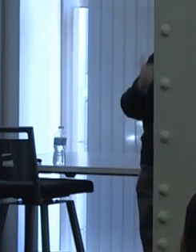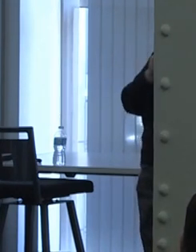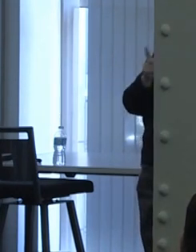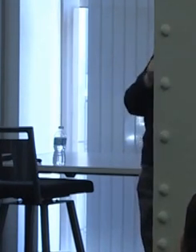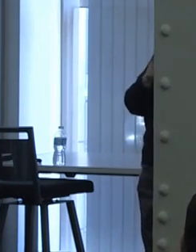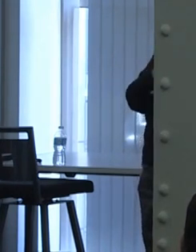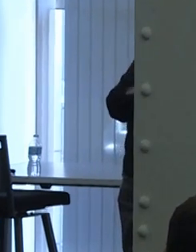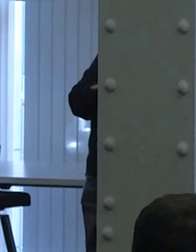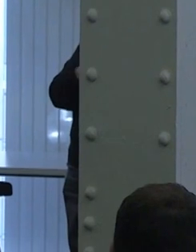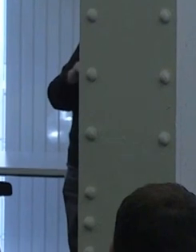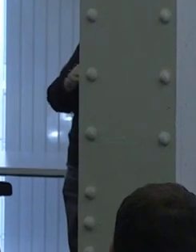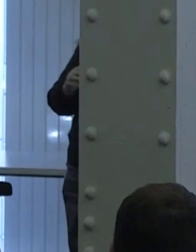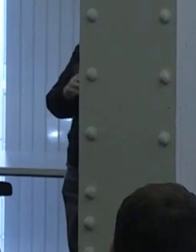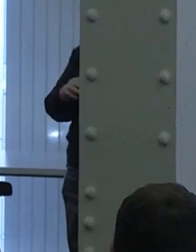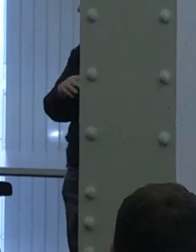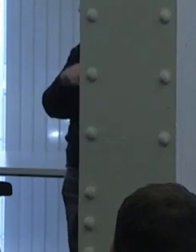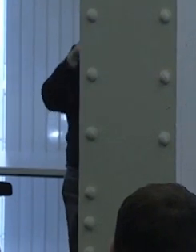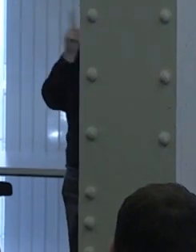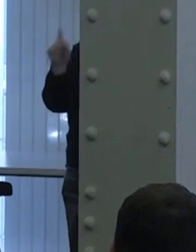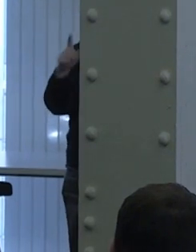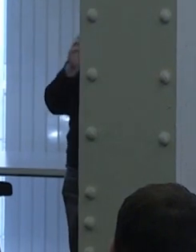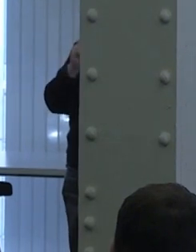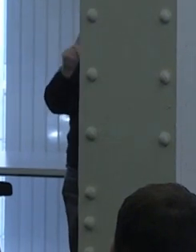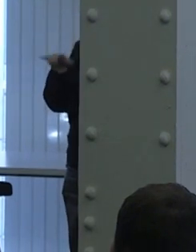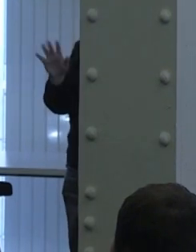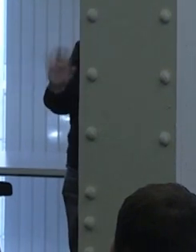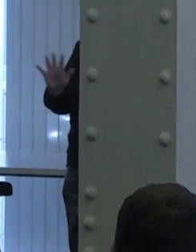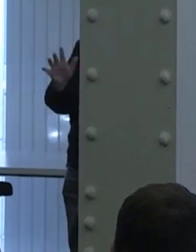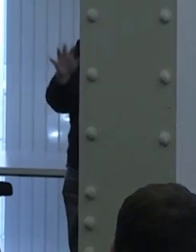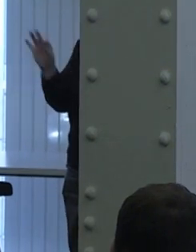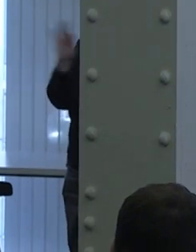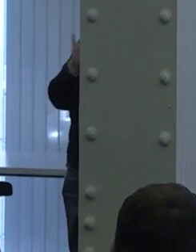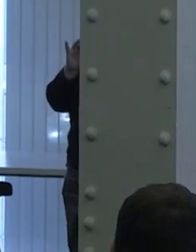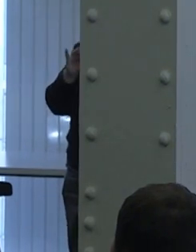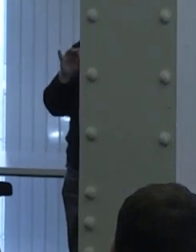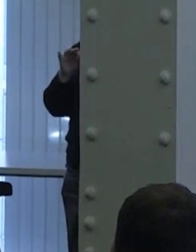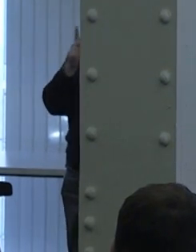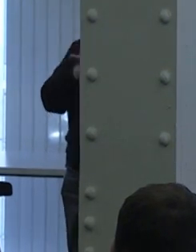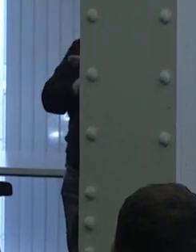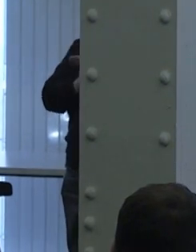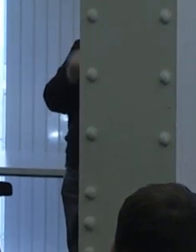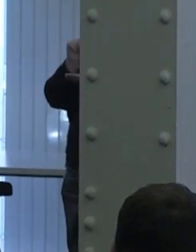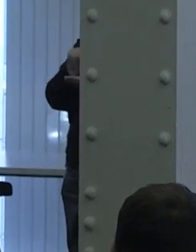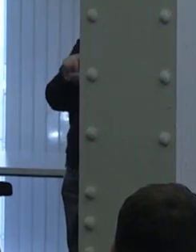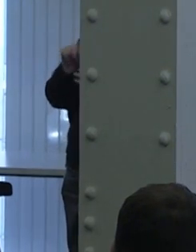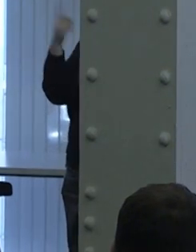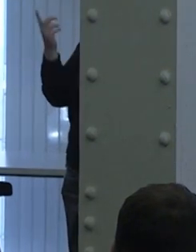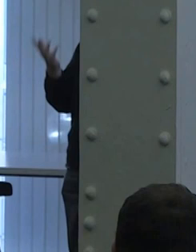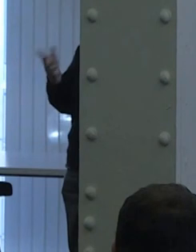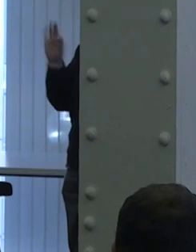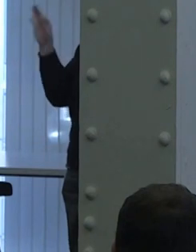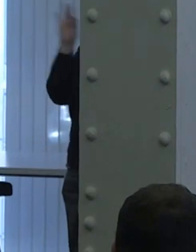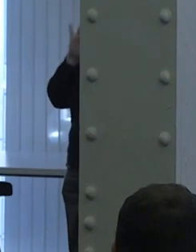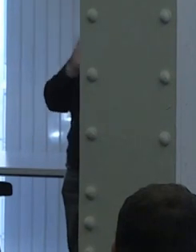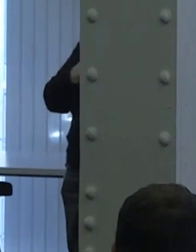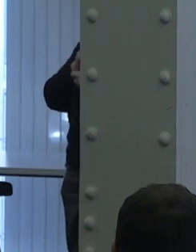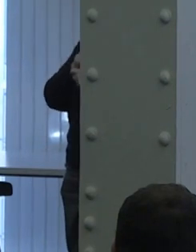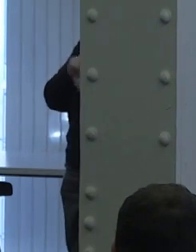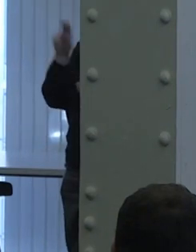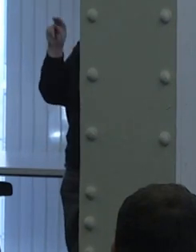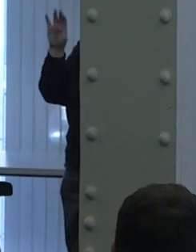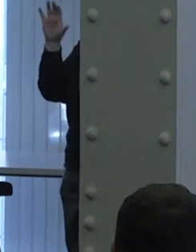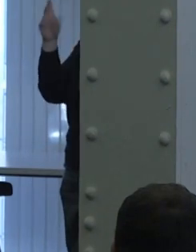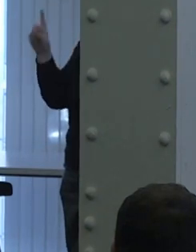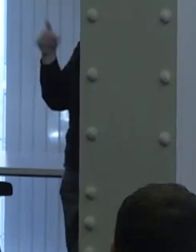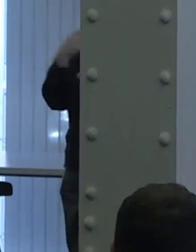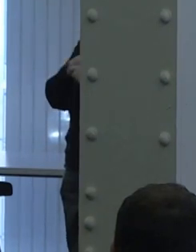hard doesn't mean we shouldn't have it. And this is a fundamental key piece of the work that we do at NCD. We work to ensure